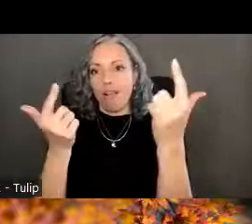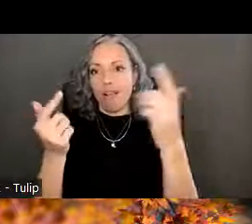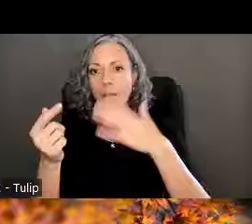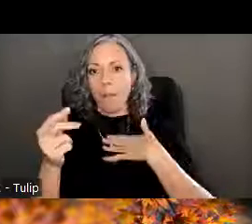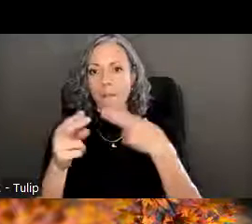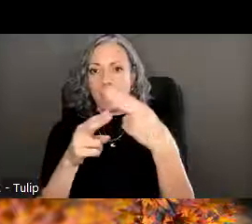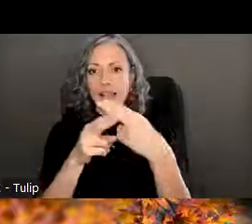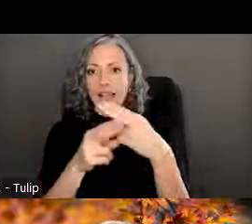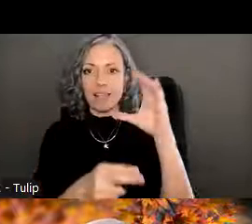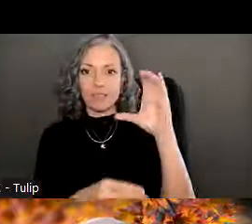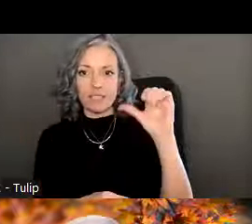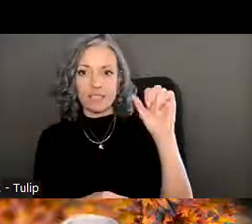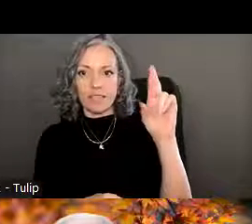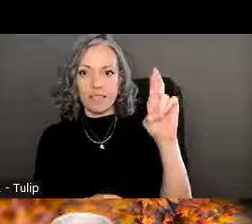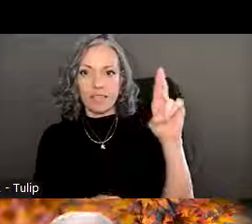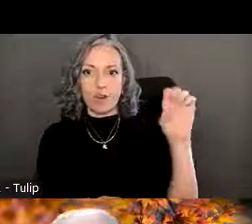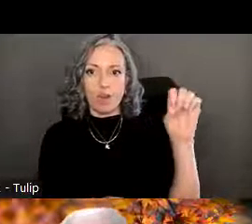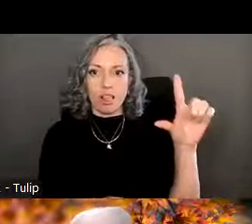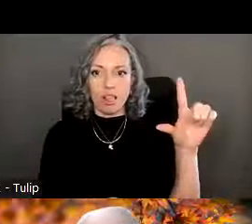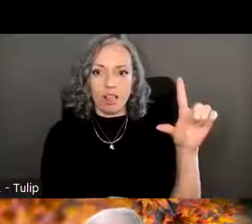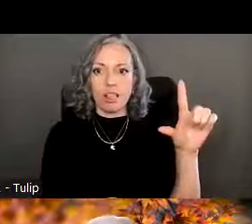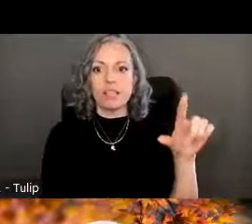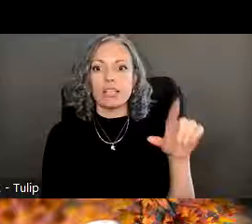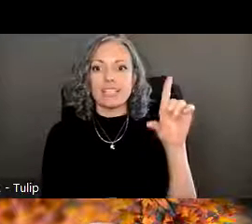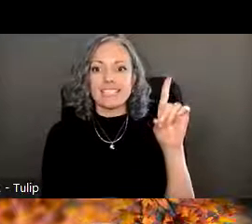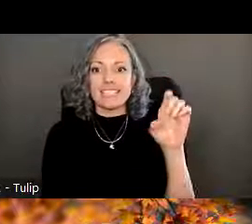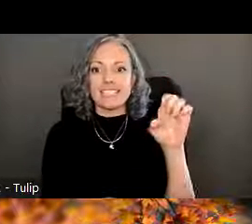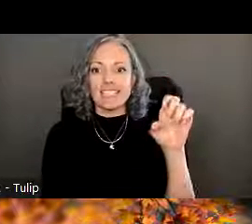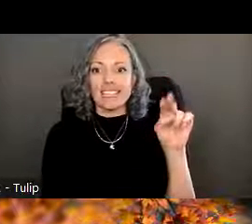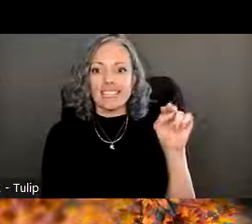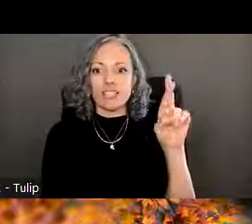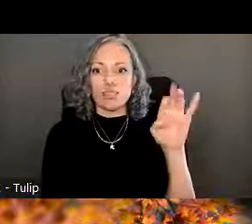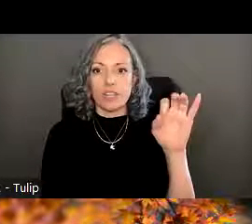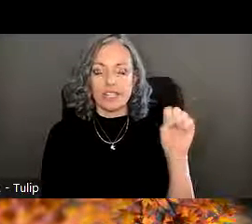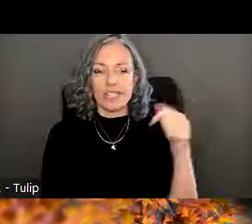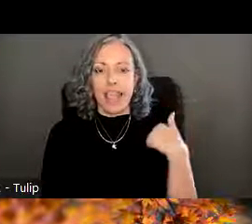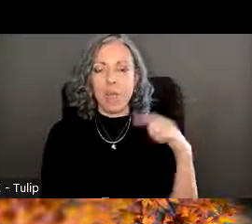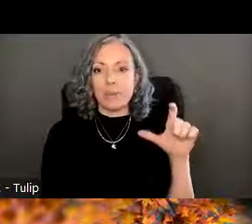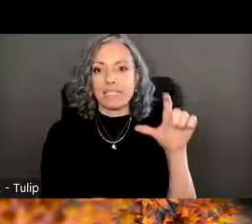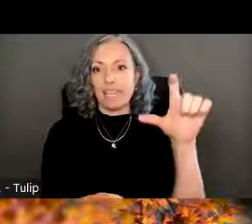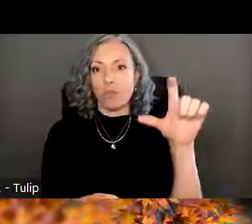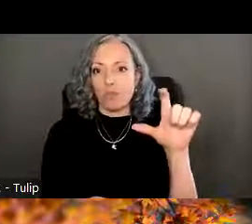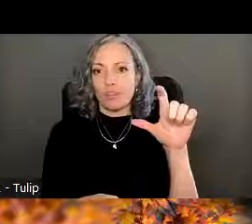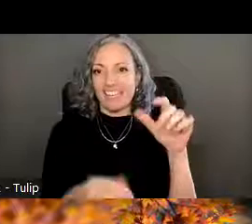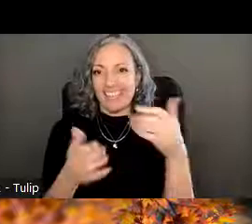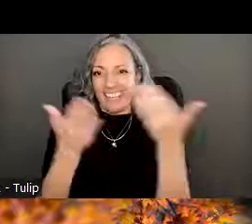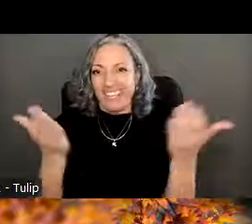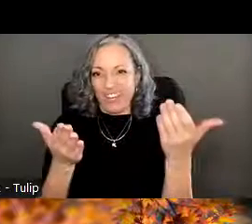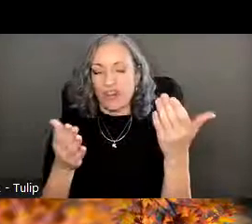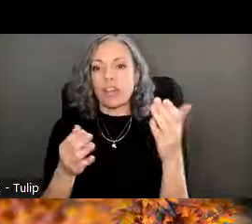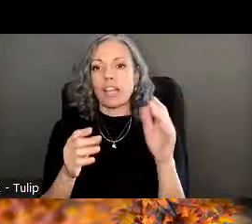Carol DeAndres, and I'm the Stakeholder and Public Engagement Manager on the Master Plan for Aging team here at the California Department of